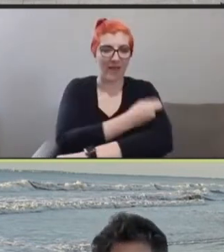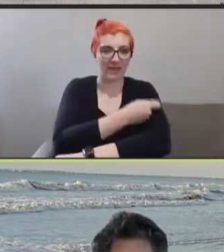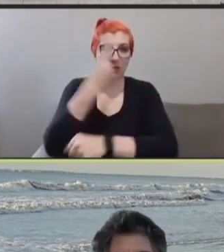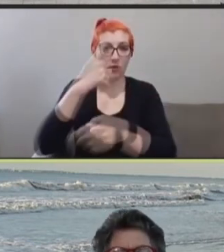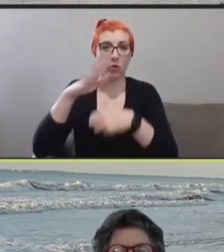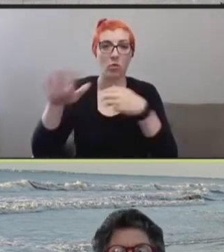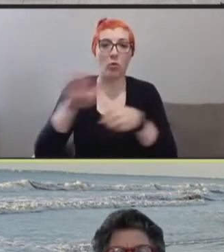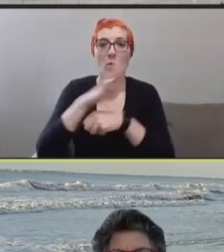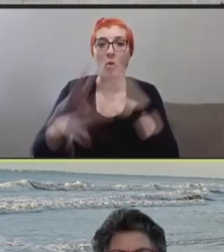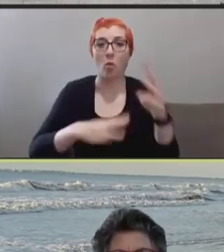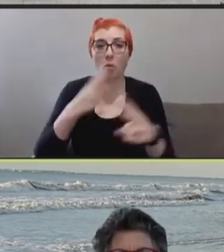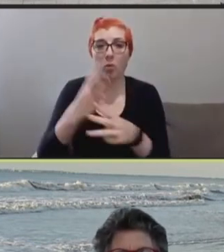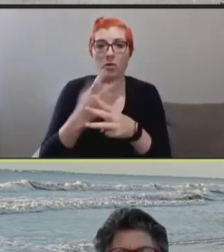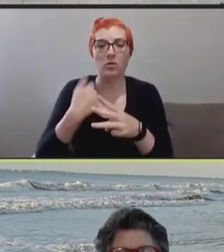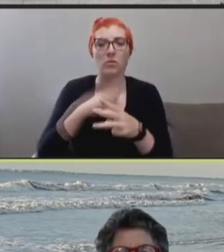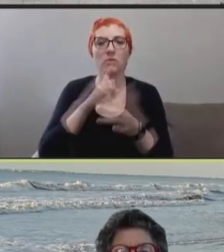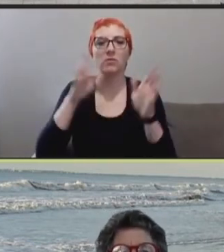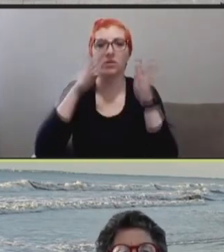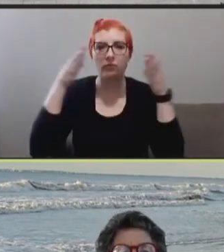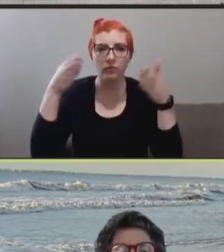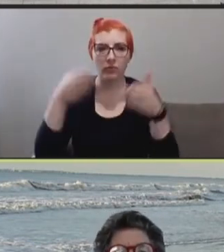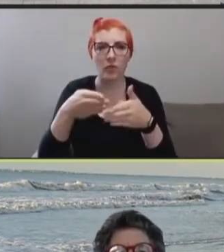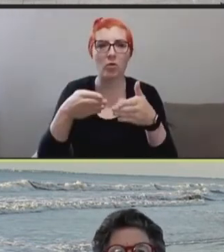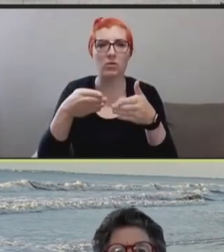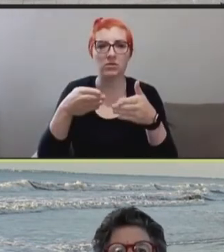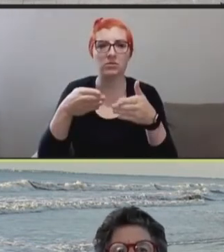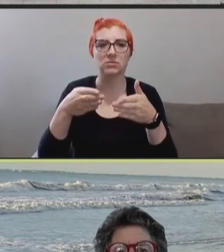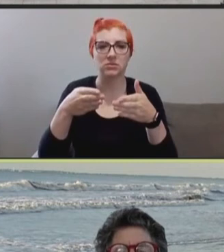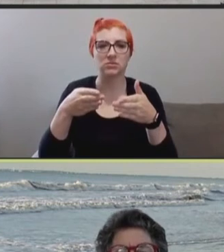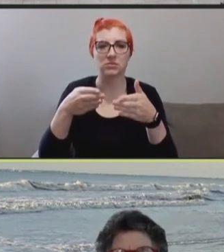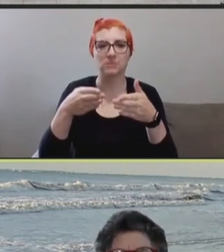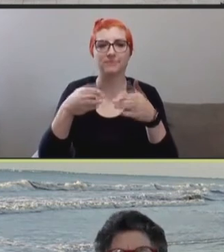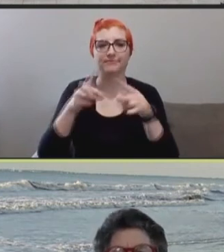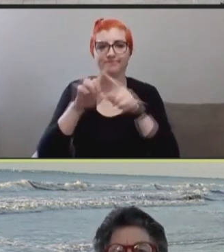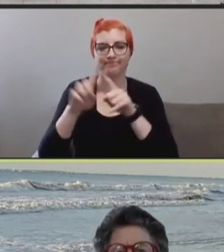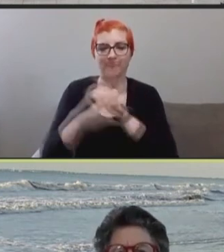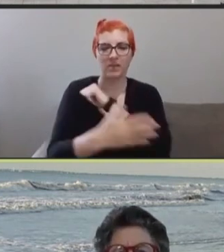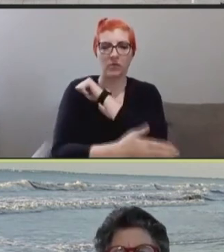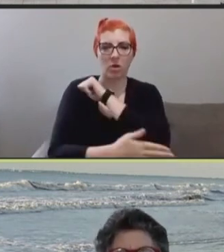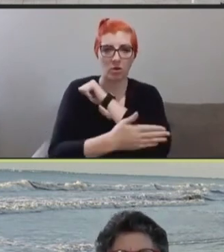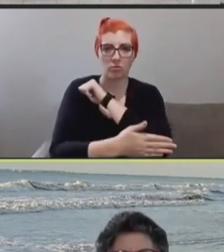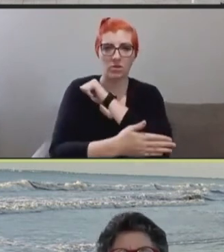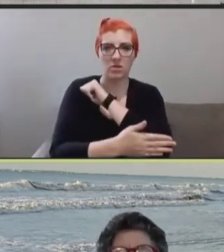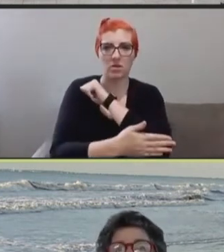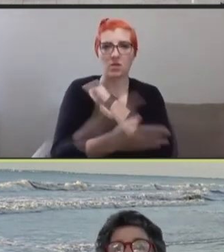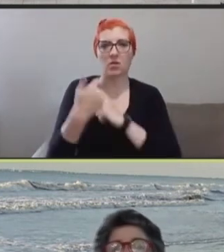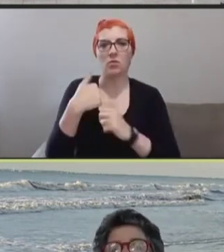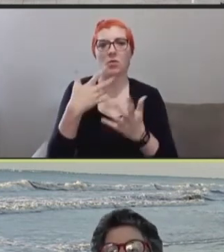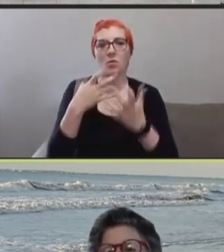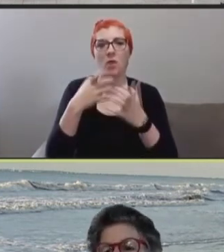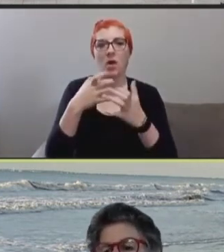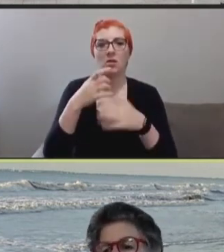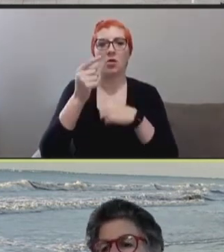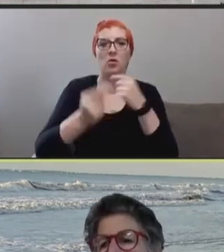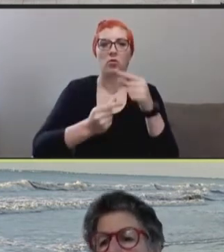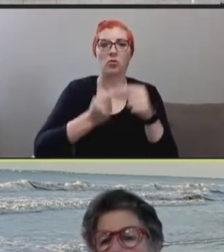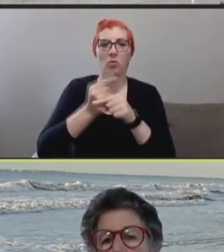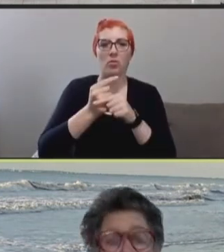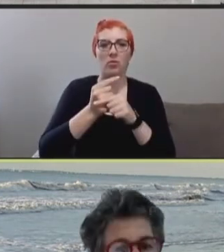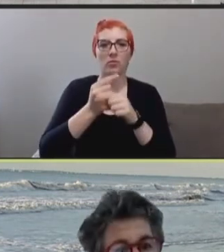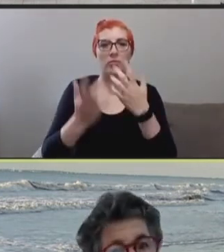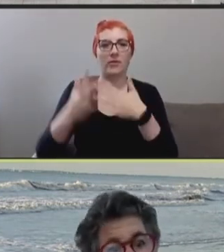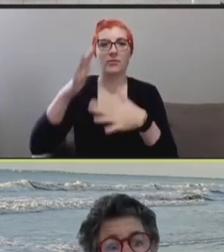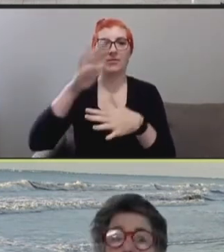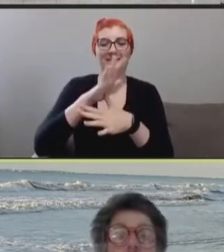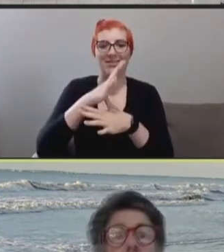focus largely on low and middle income countries, it is our intent to support a global prioritization and alignment process.